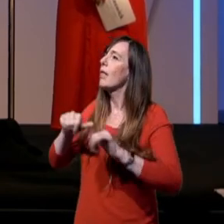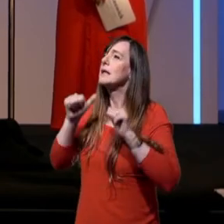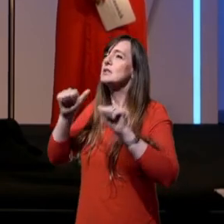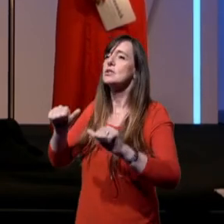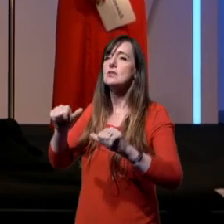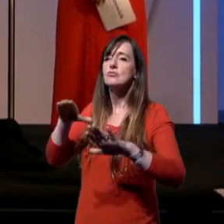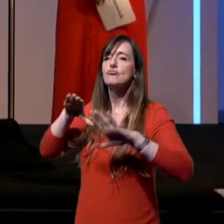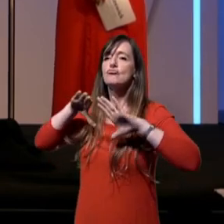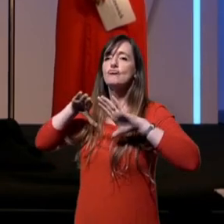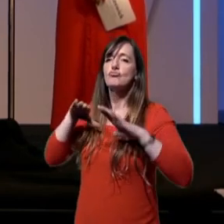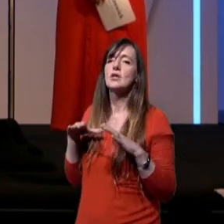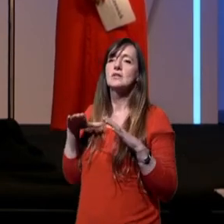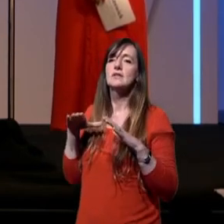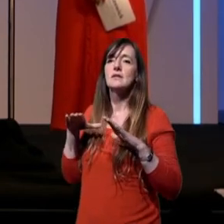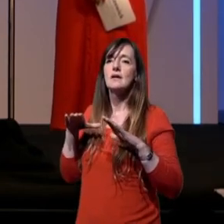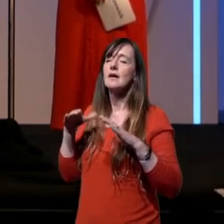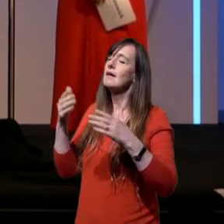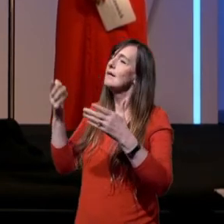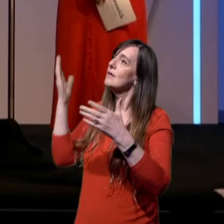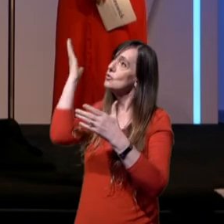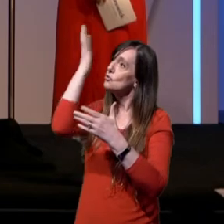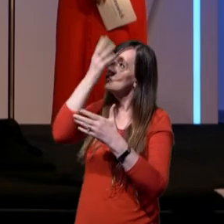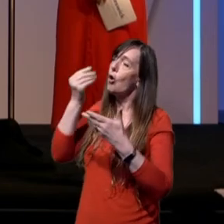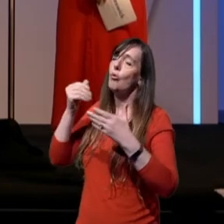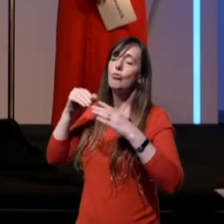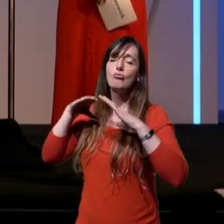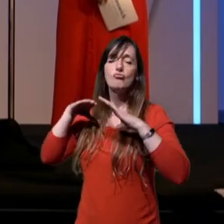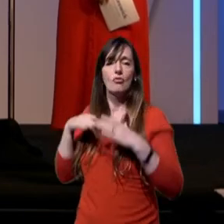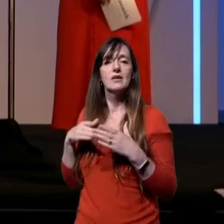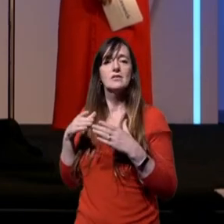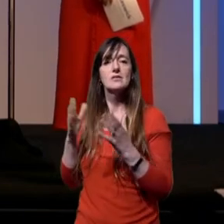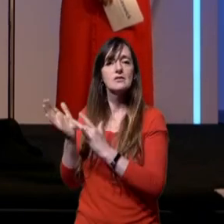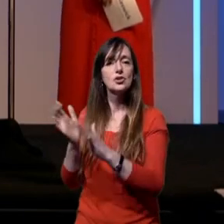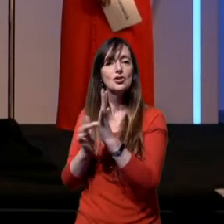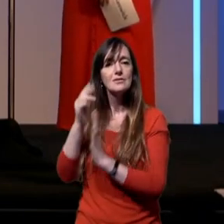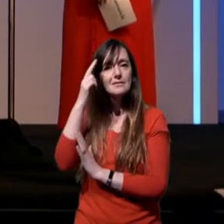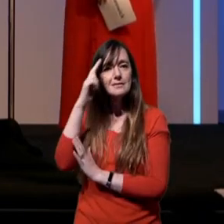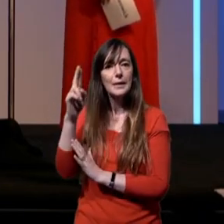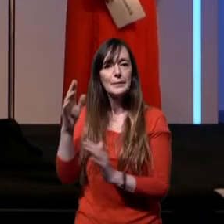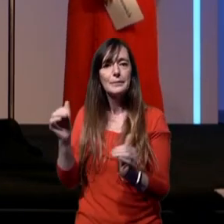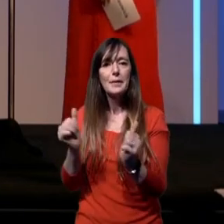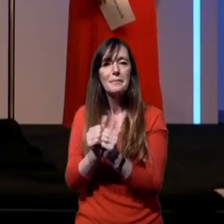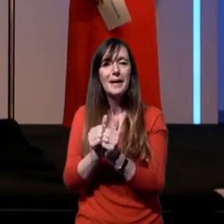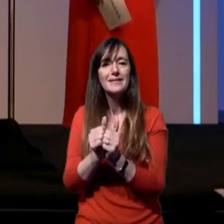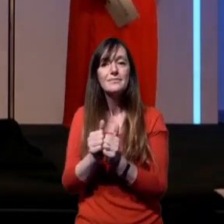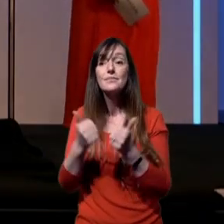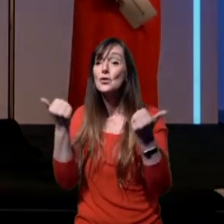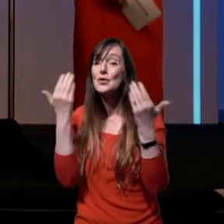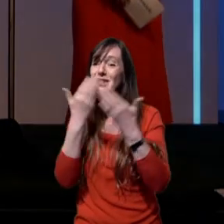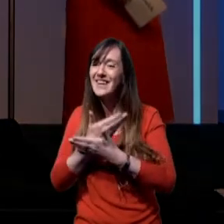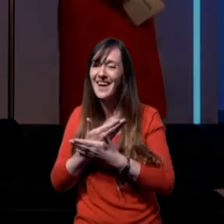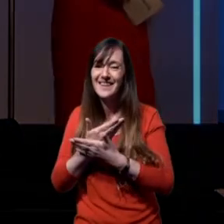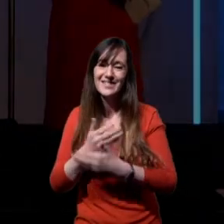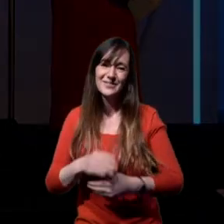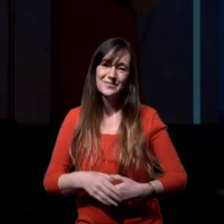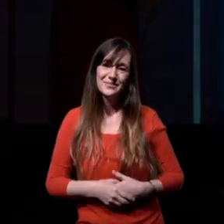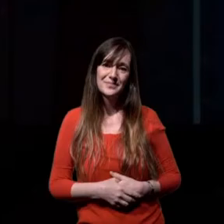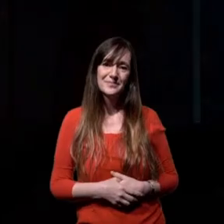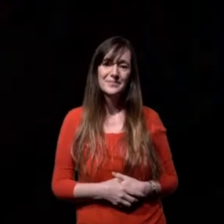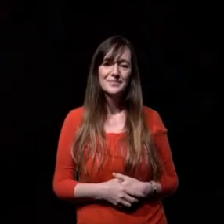souls. In Jesus' name, amen. Amen. Good night.